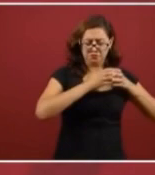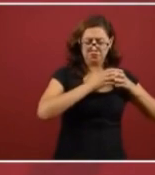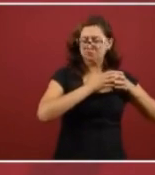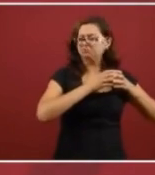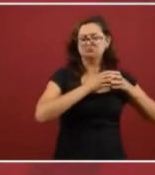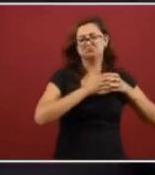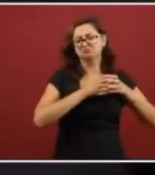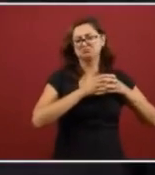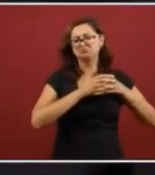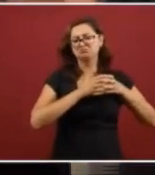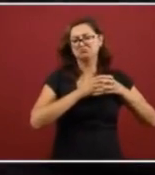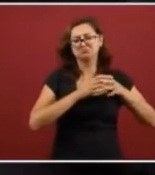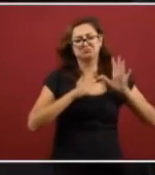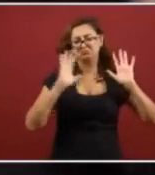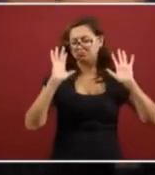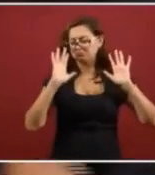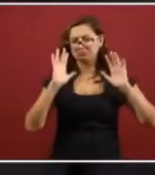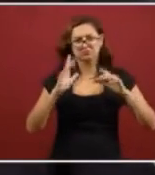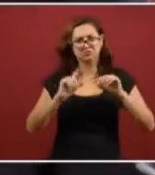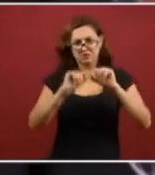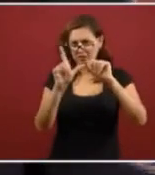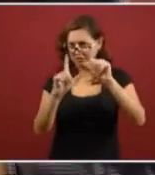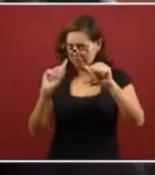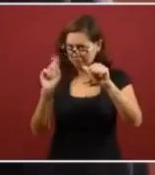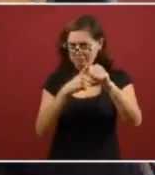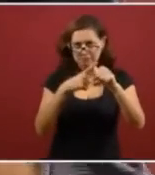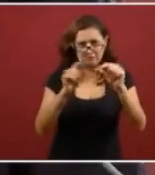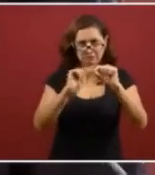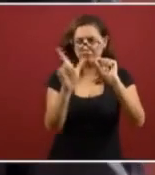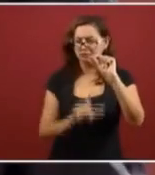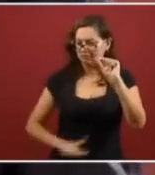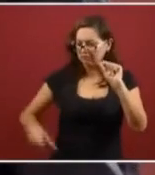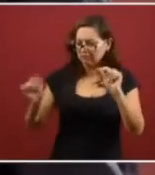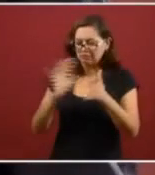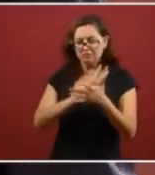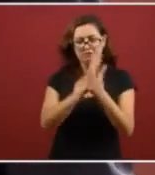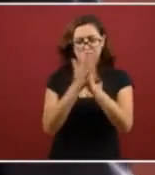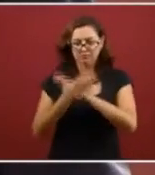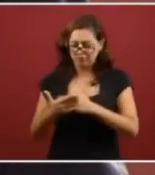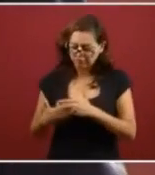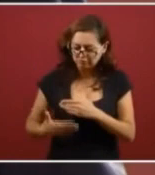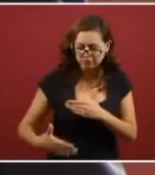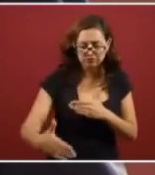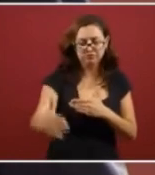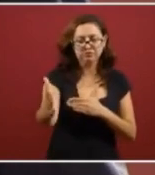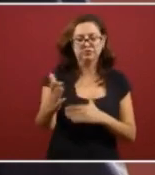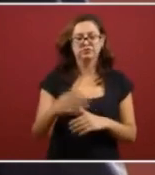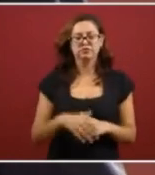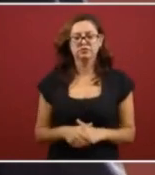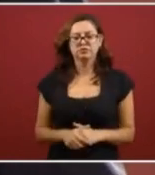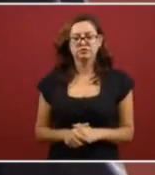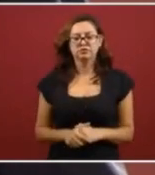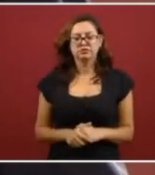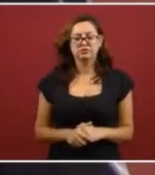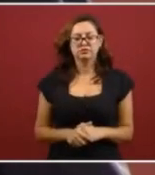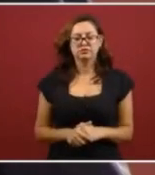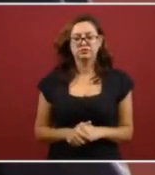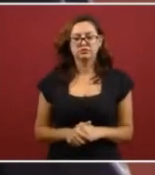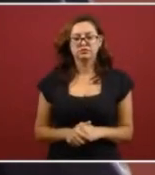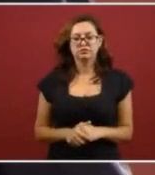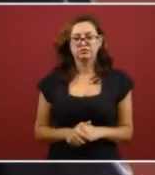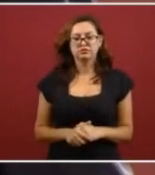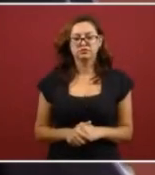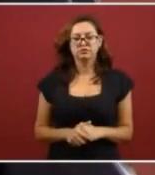of the men and women, but it's a process of transformation, and it started